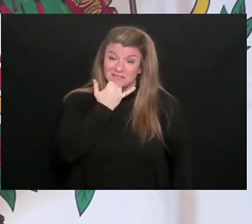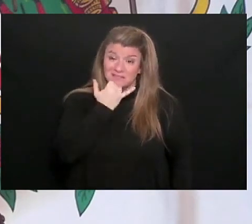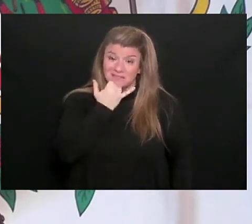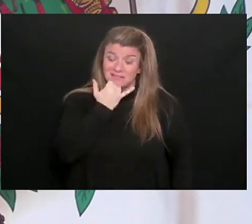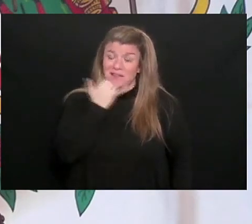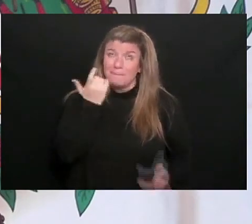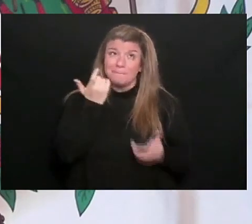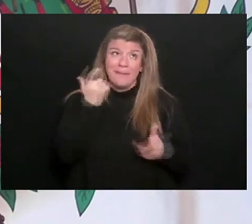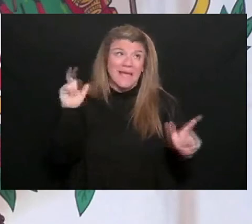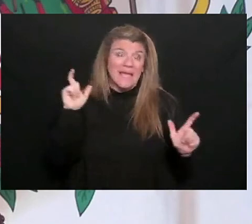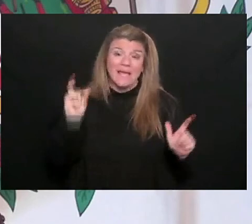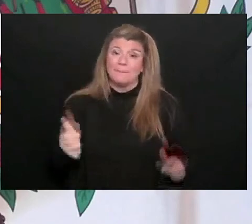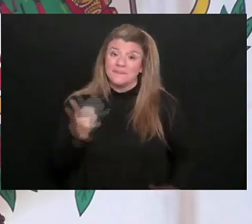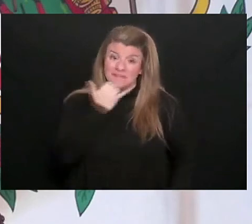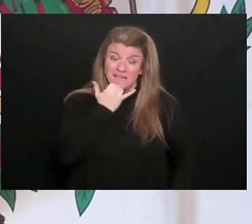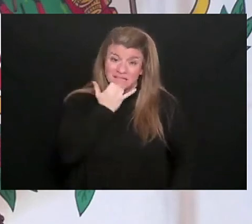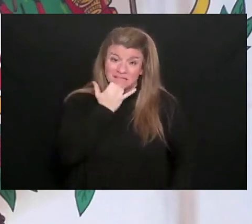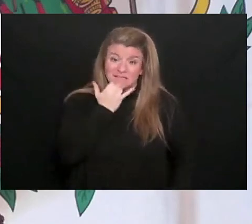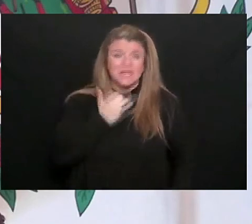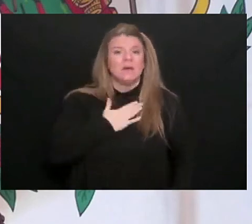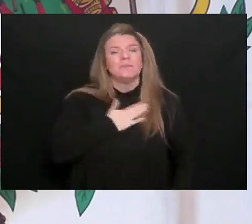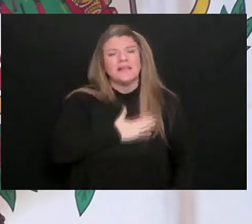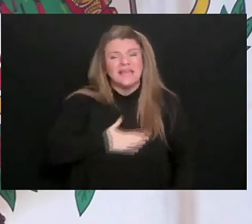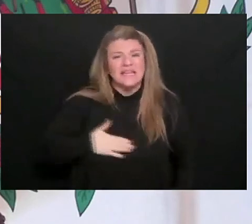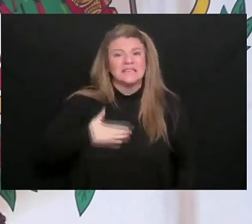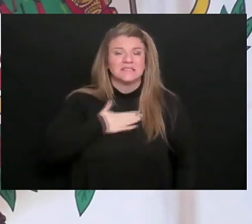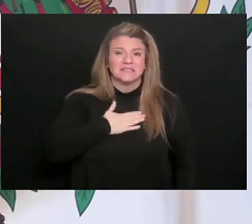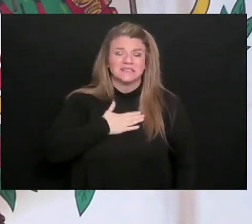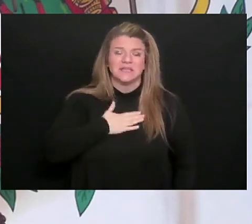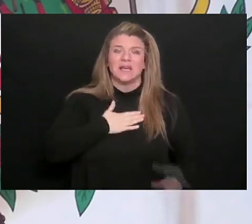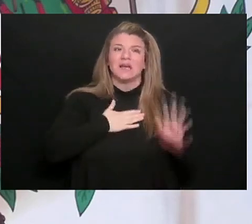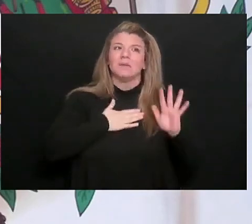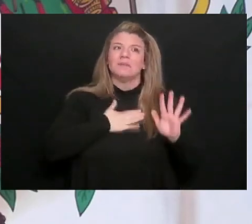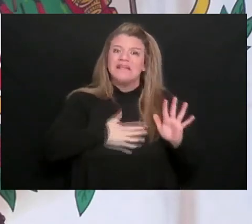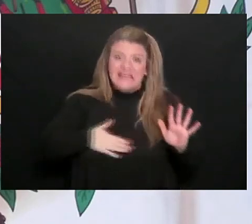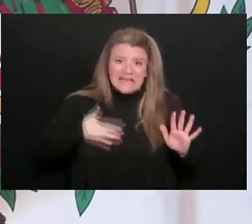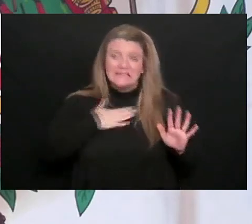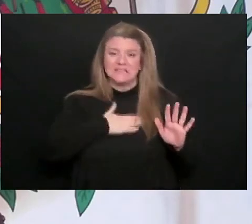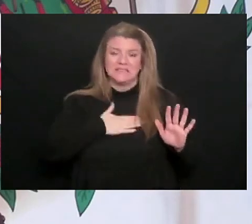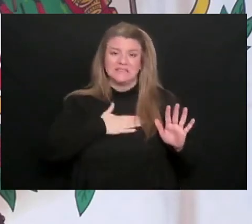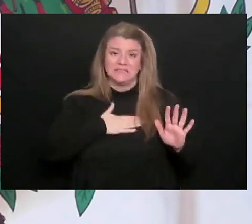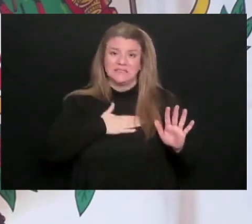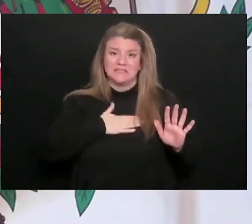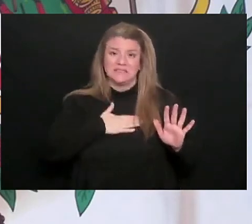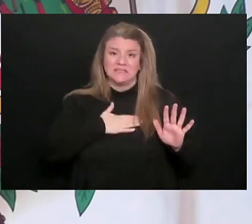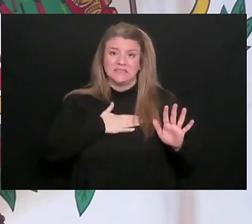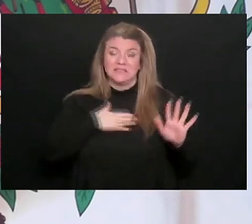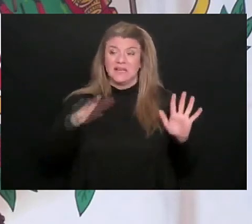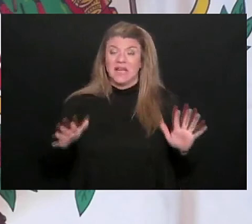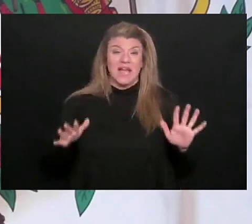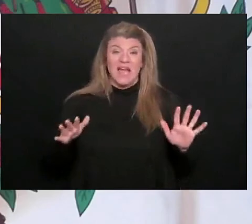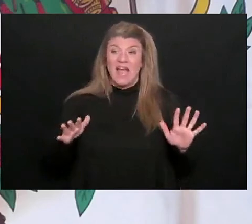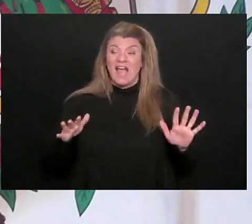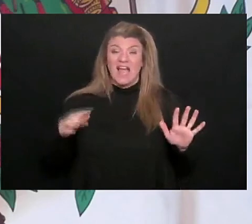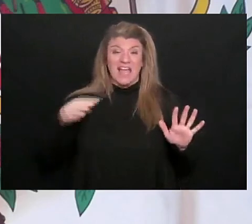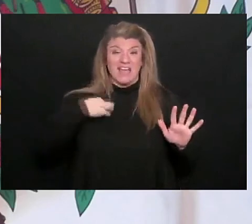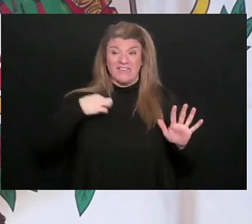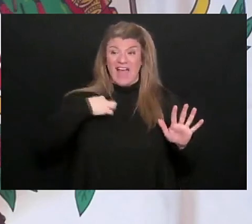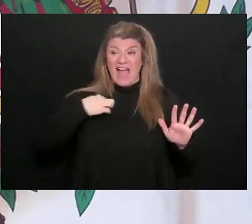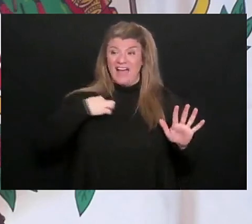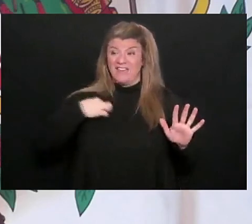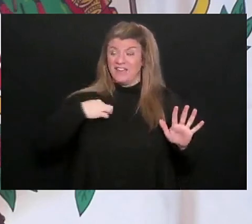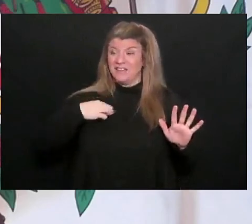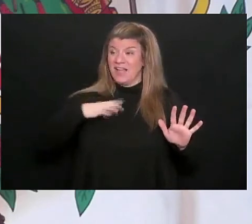incredible mistake. So please, please, if I have ever asked you from the